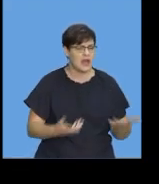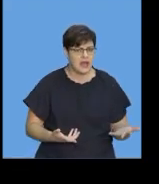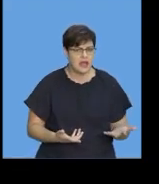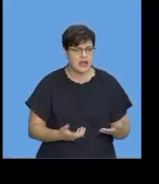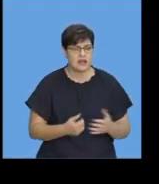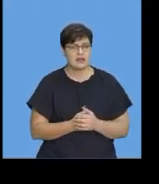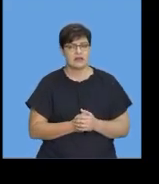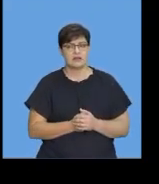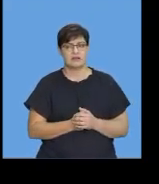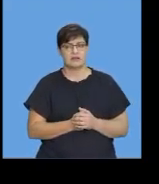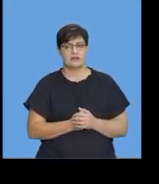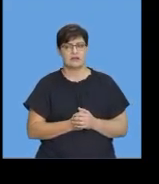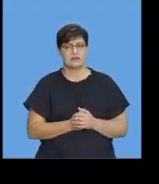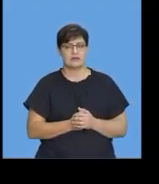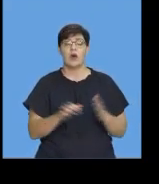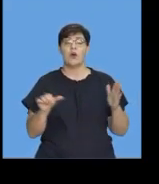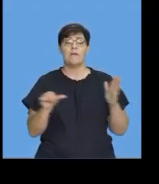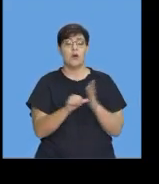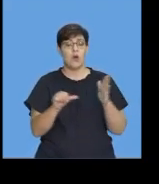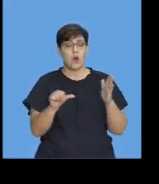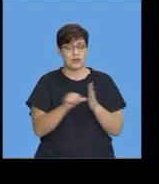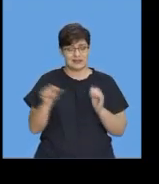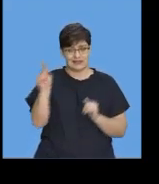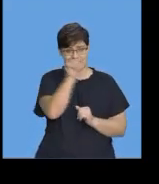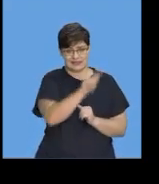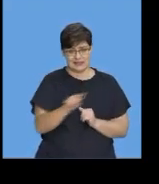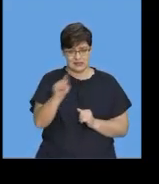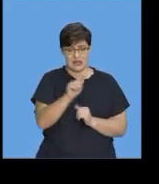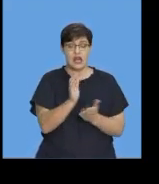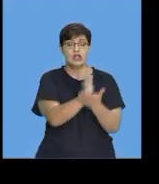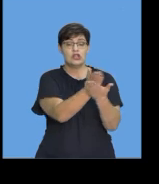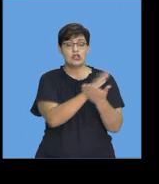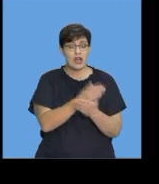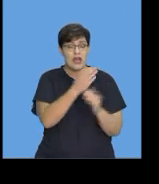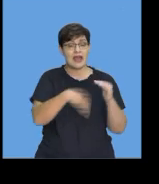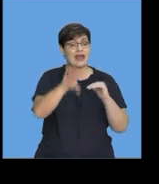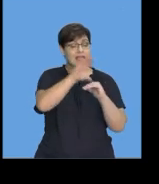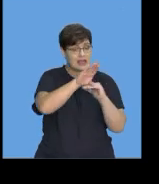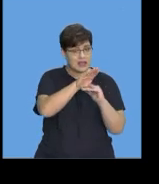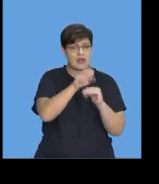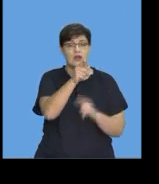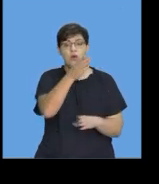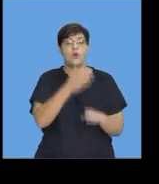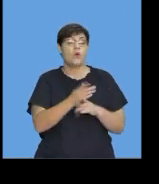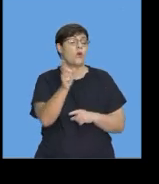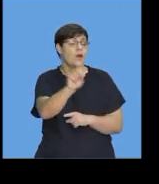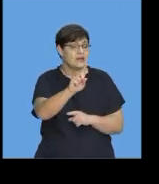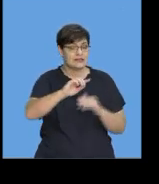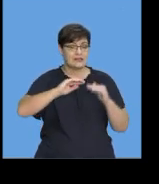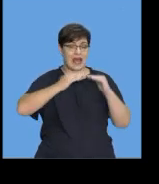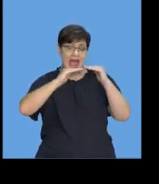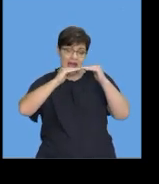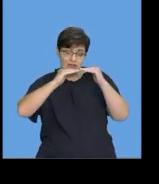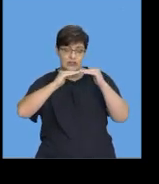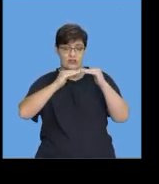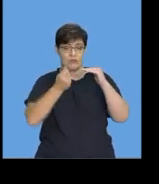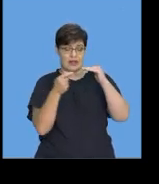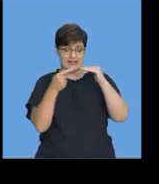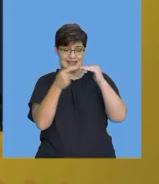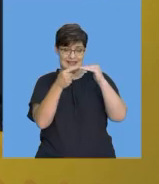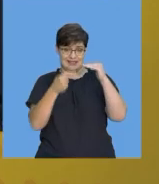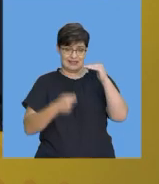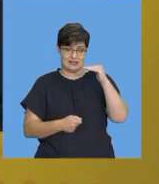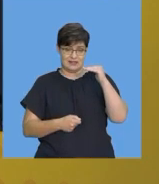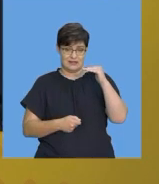Watch, guys. Important. In share capital, you work with the average